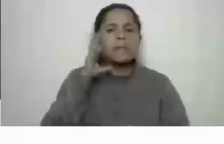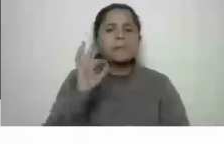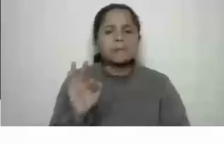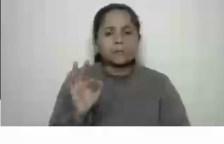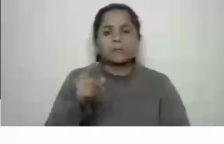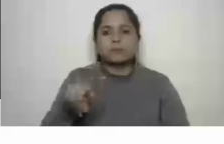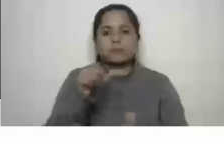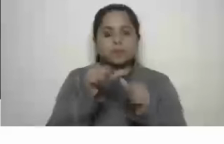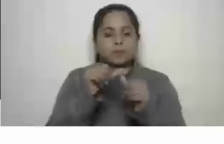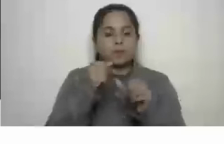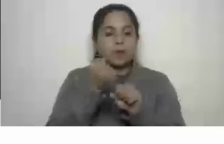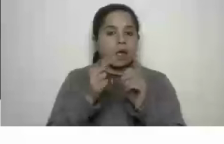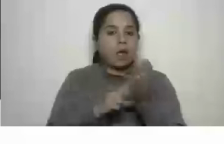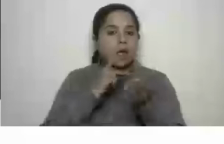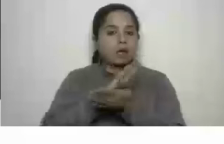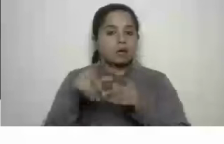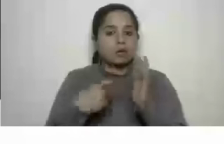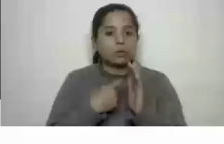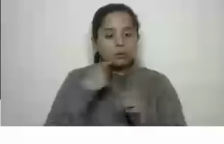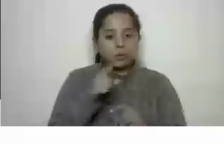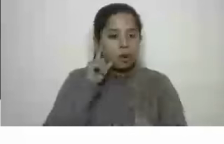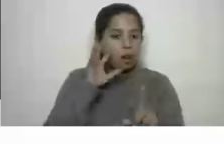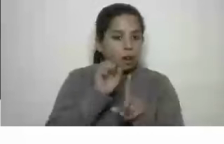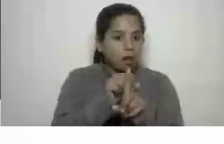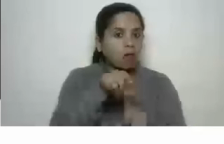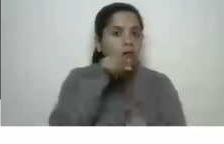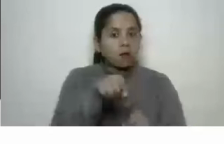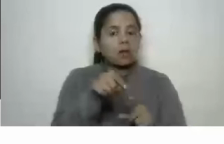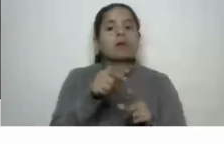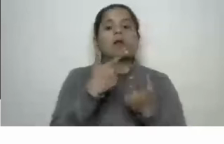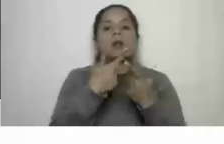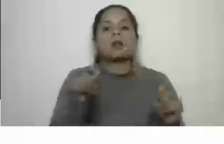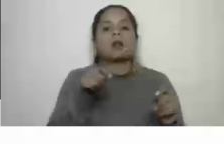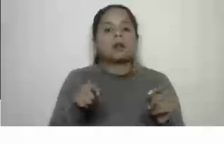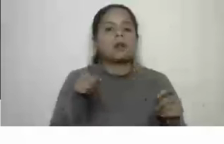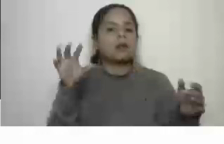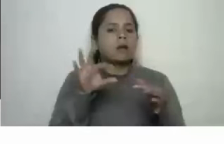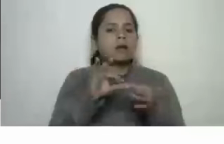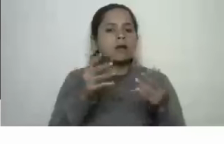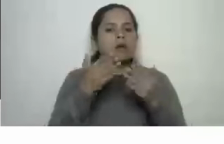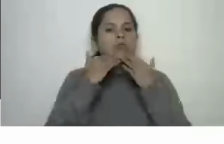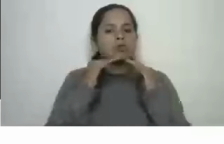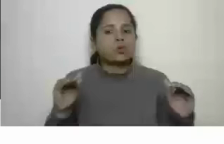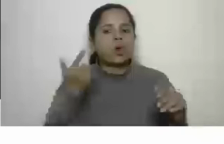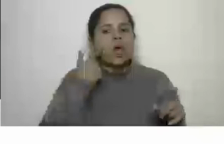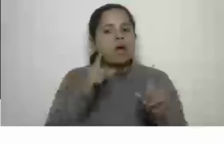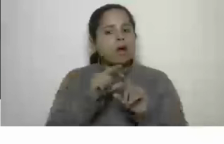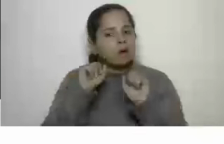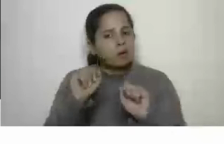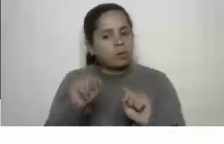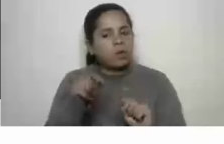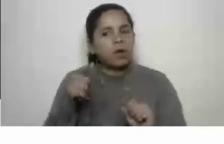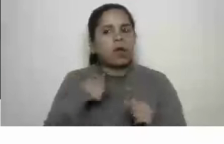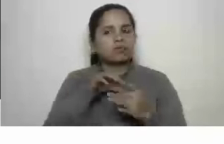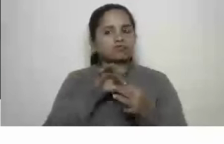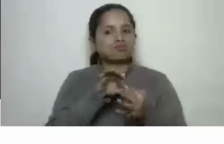as Agnihotri says, acknowledging the linguistic landscape is directly related to students' identity and sense of